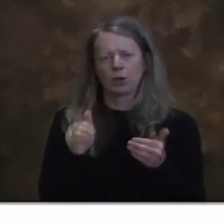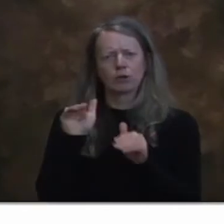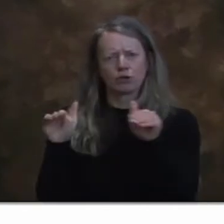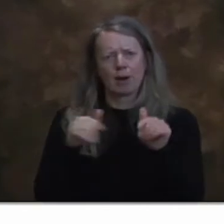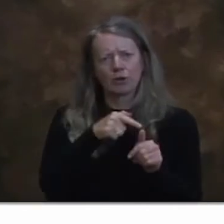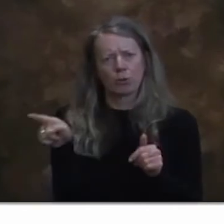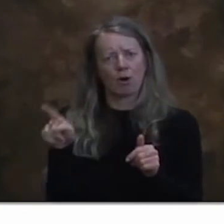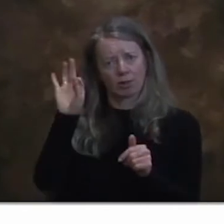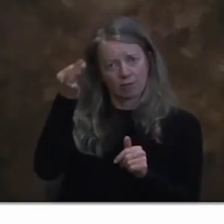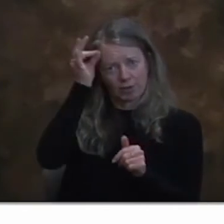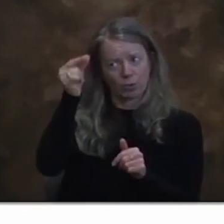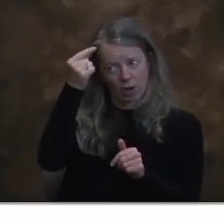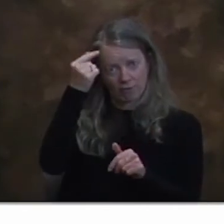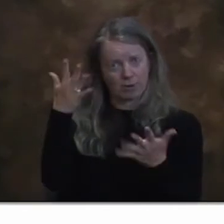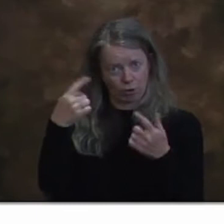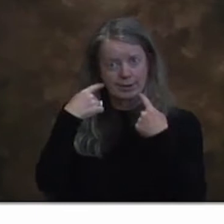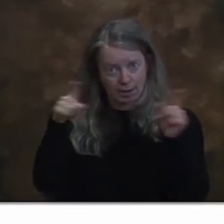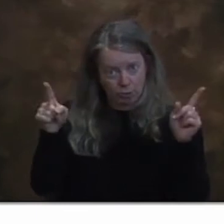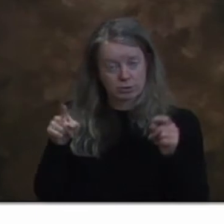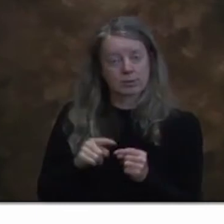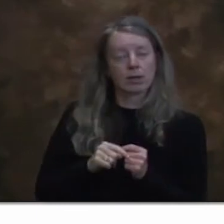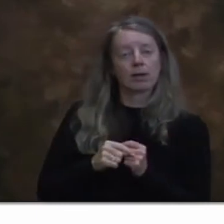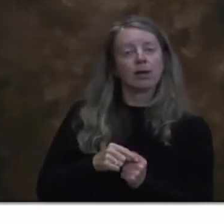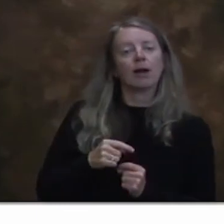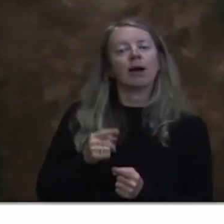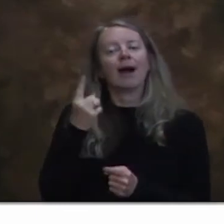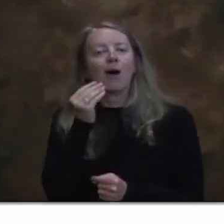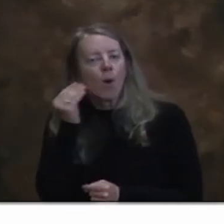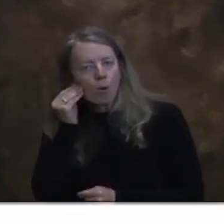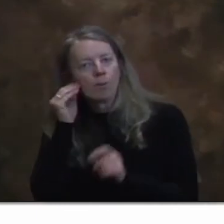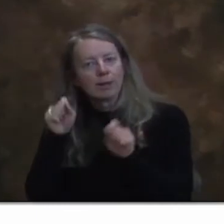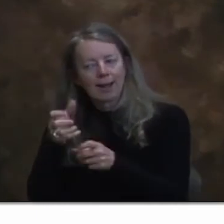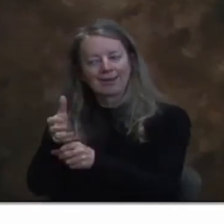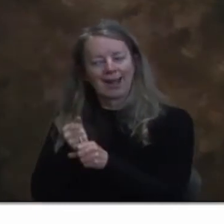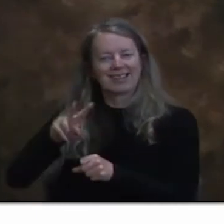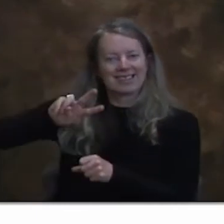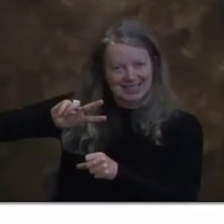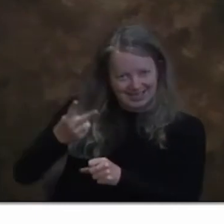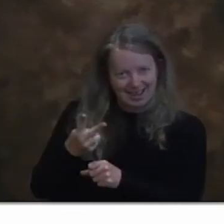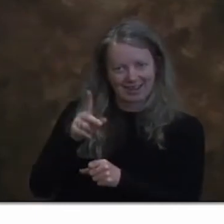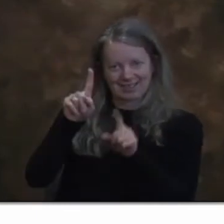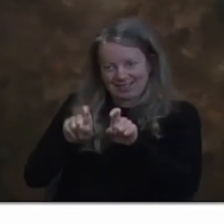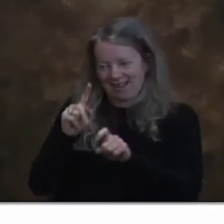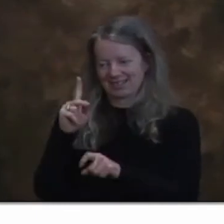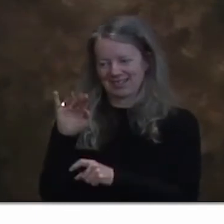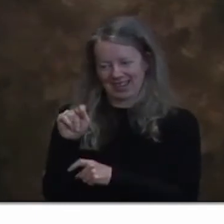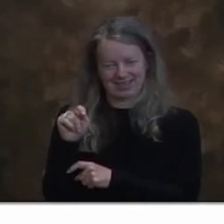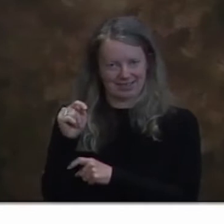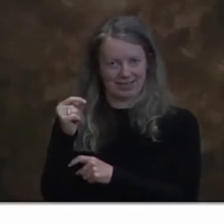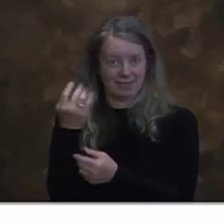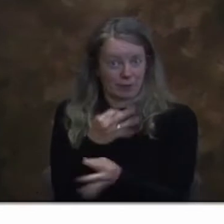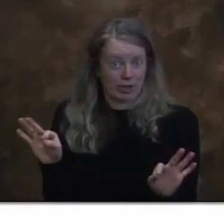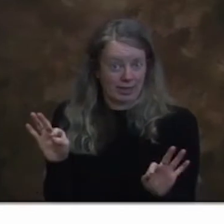federal government has announced that households can receive a second round of at-home test kits for free